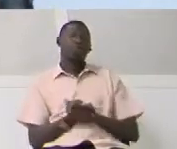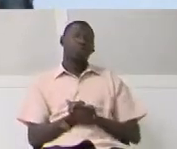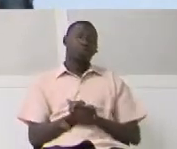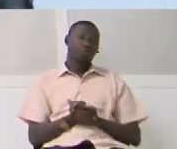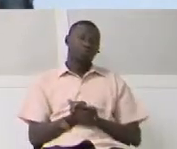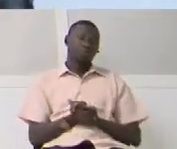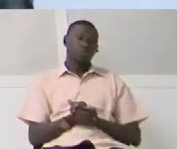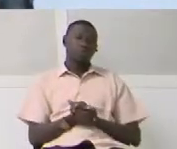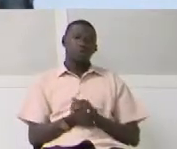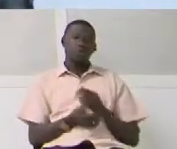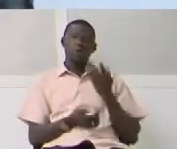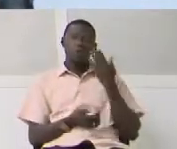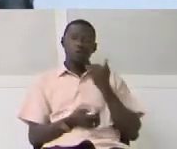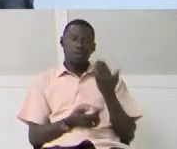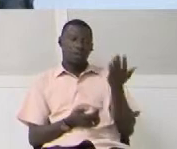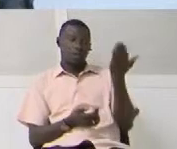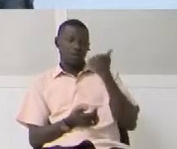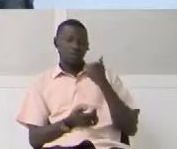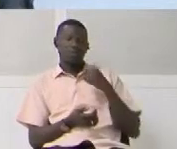come.